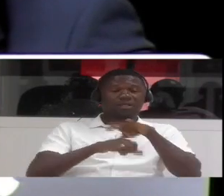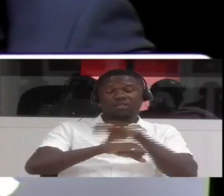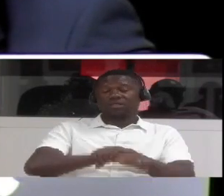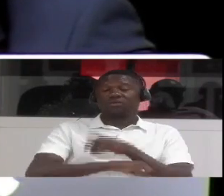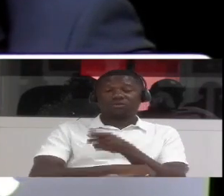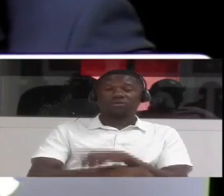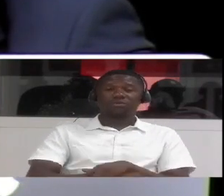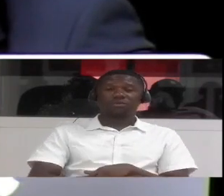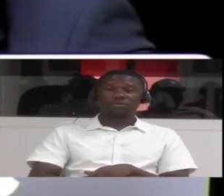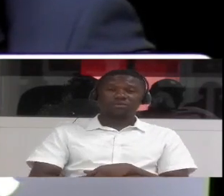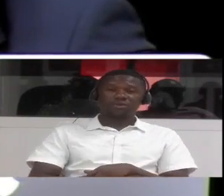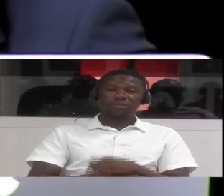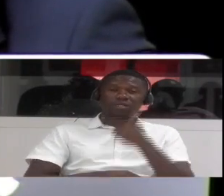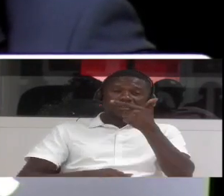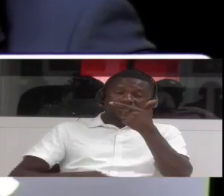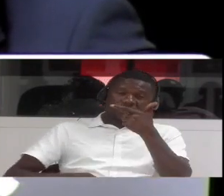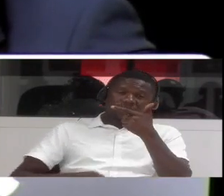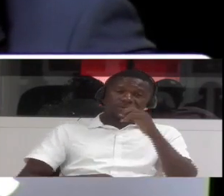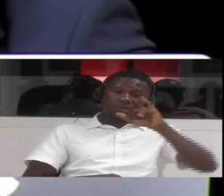7 January 2013, Abdullahi John.